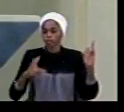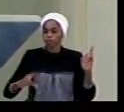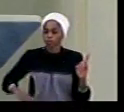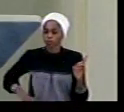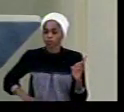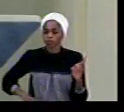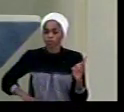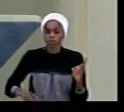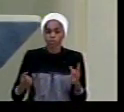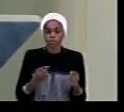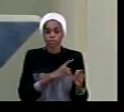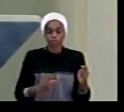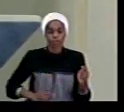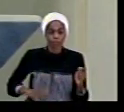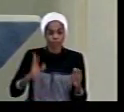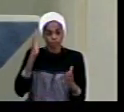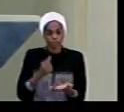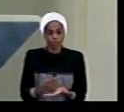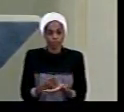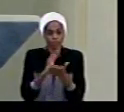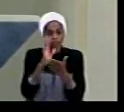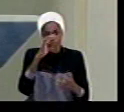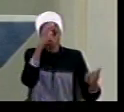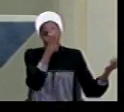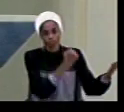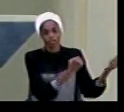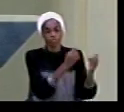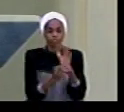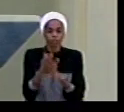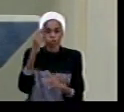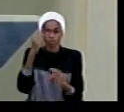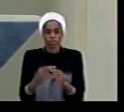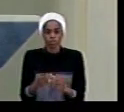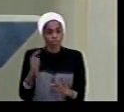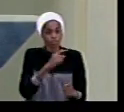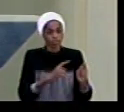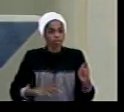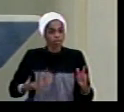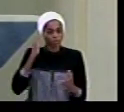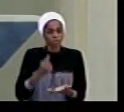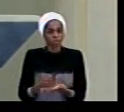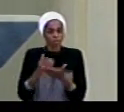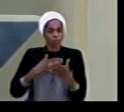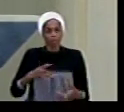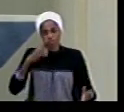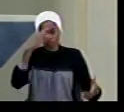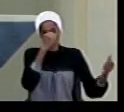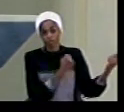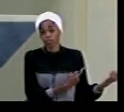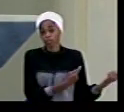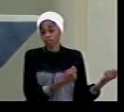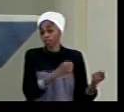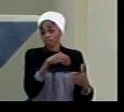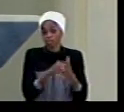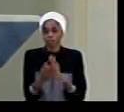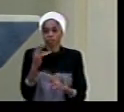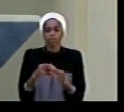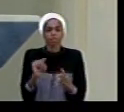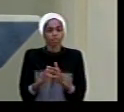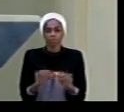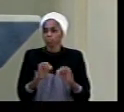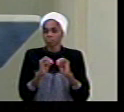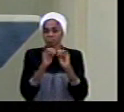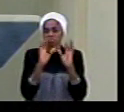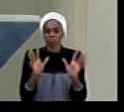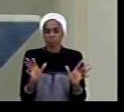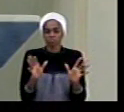The Lord will help your faith. The Lord will help my faith, that nothing